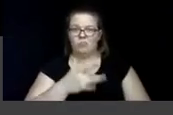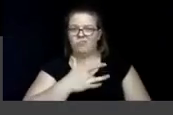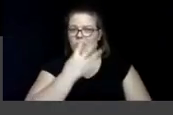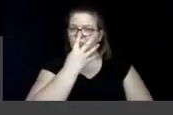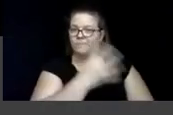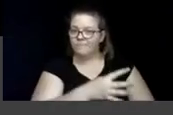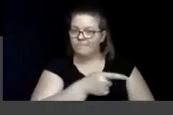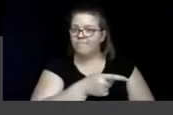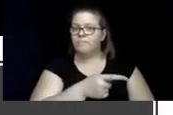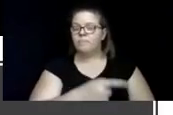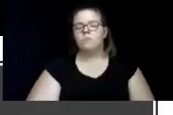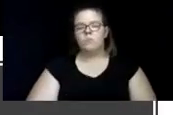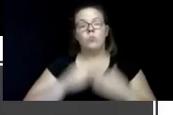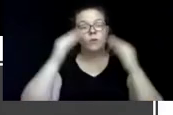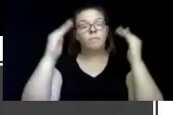Next slide, please.